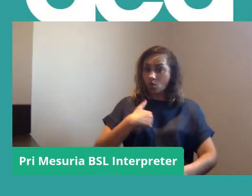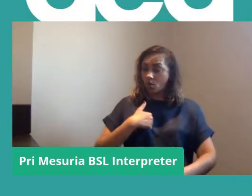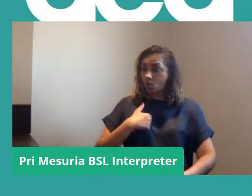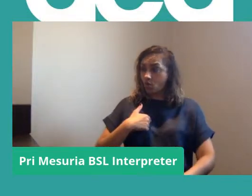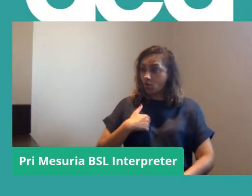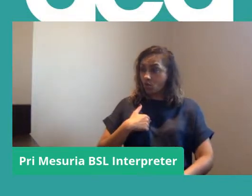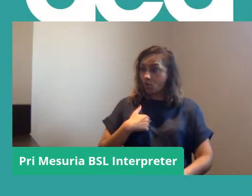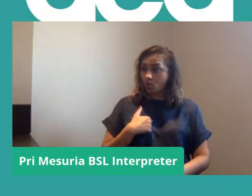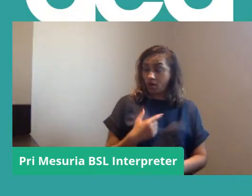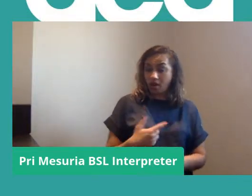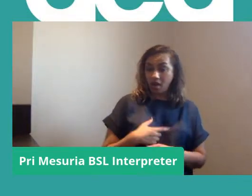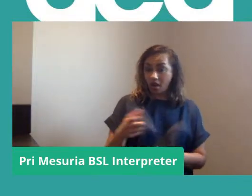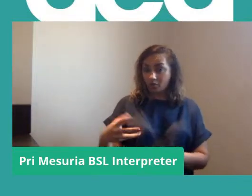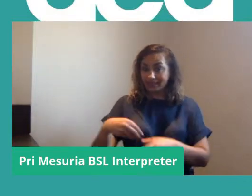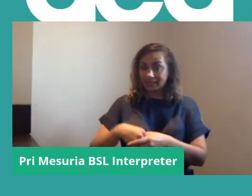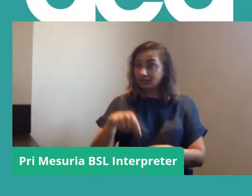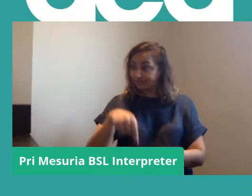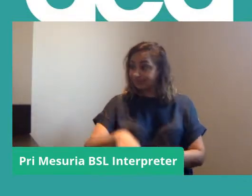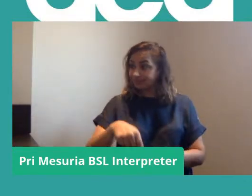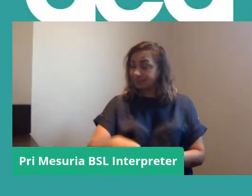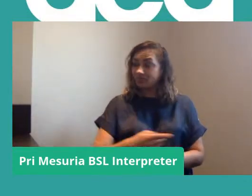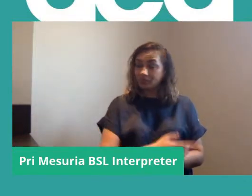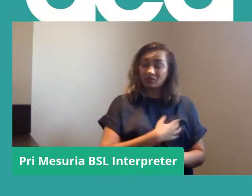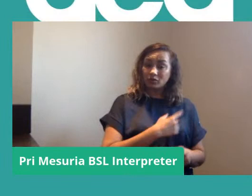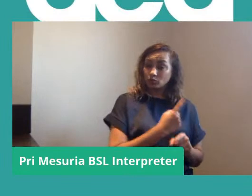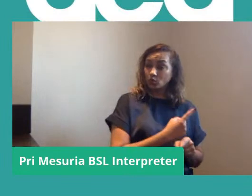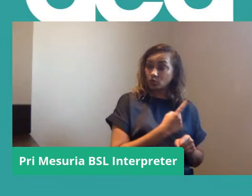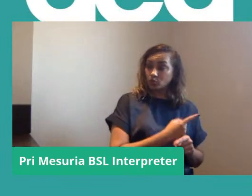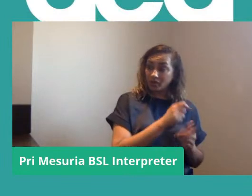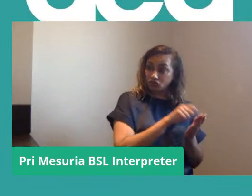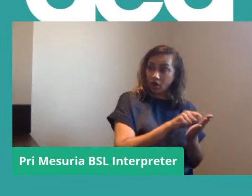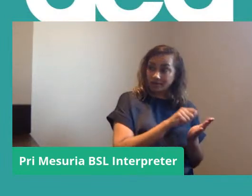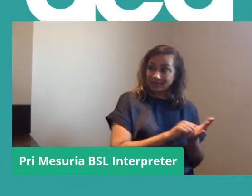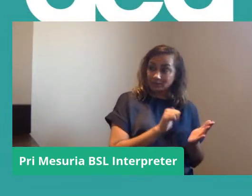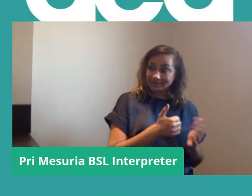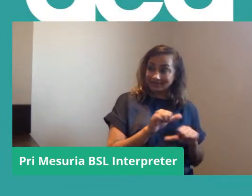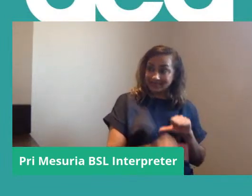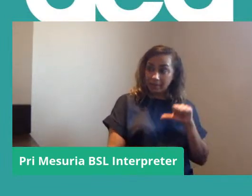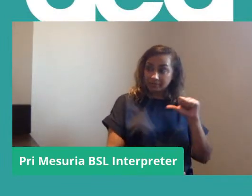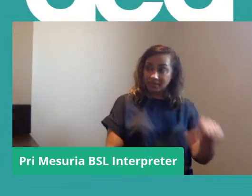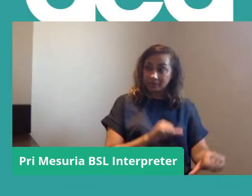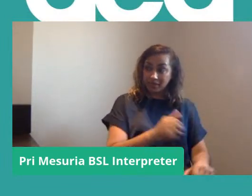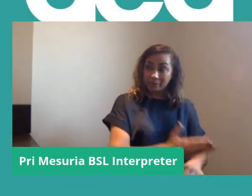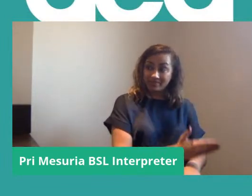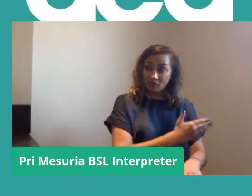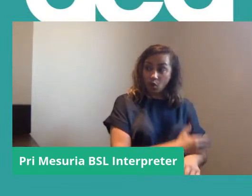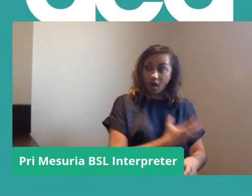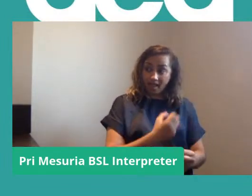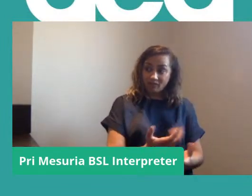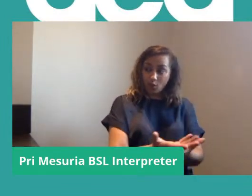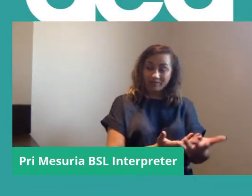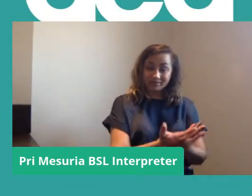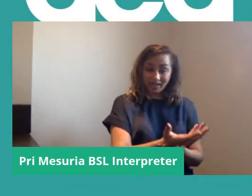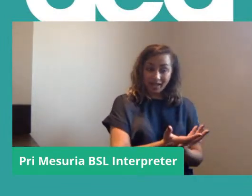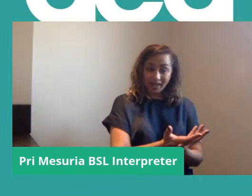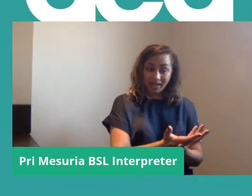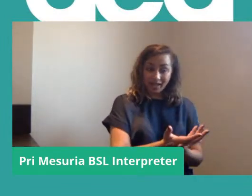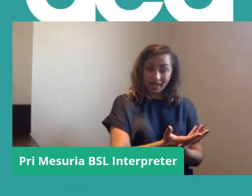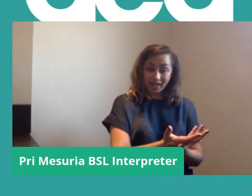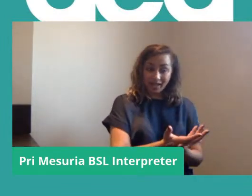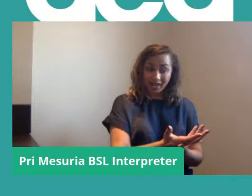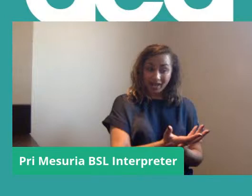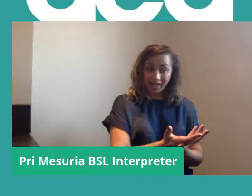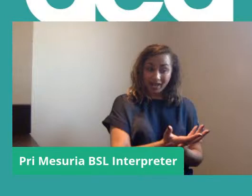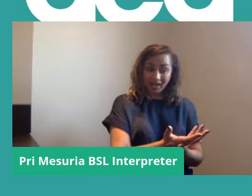to a rep, and something I've started to do now is I write down what the six steps are before I have this conversation, and it's always just